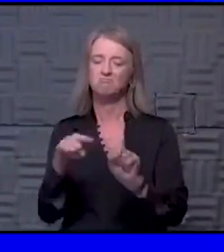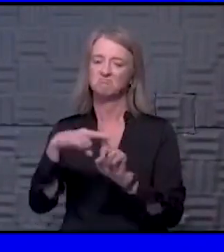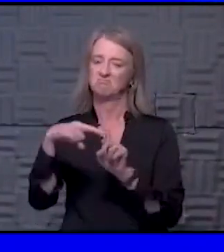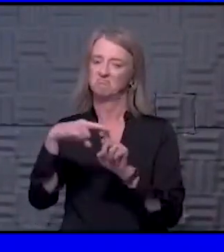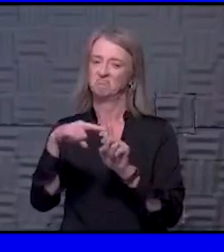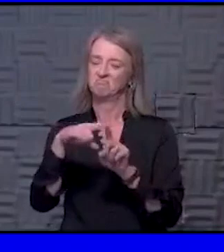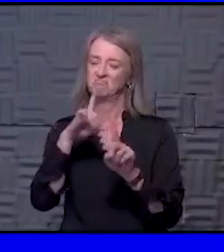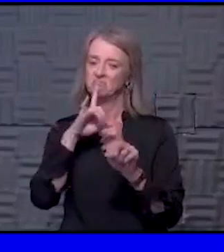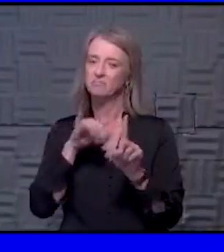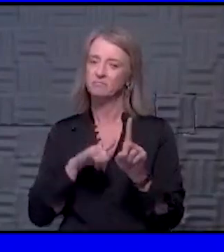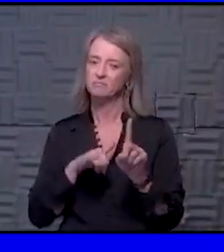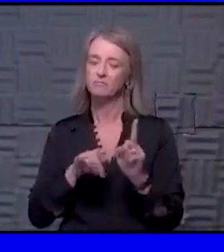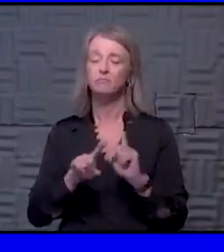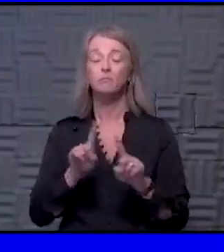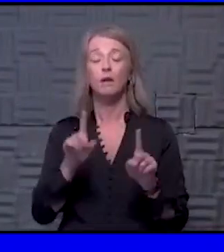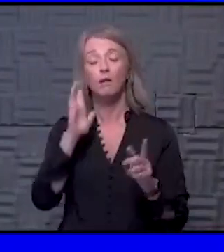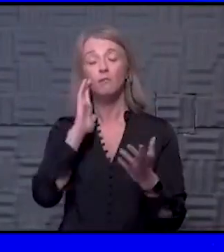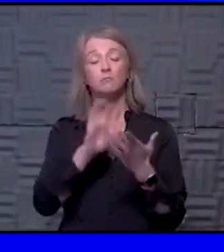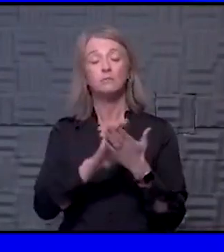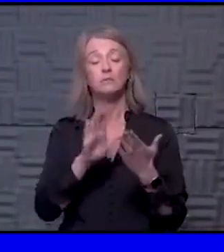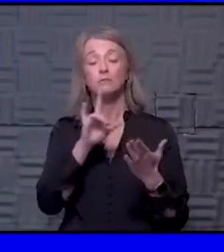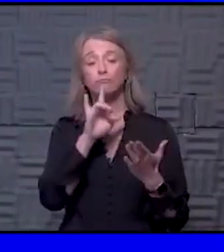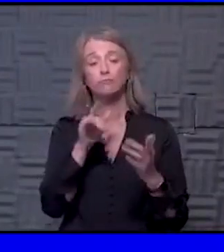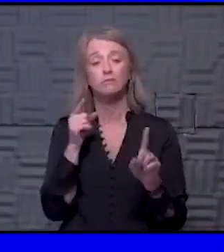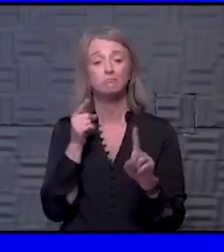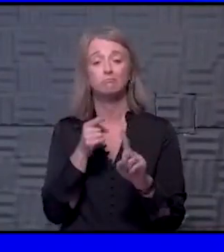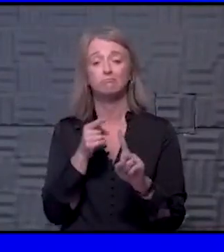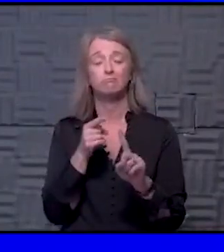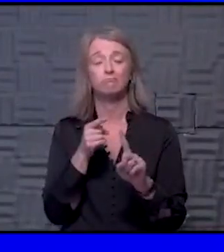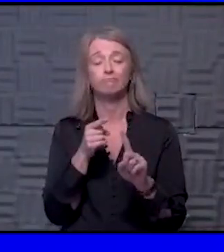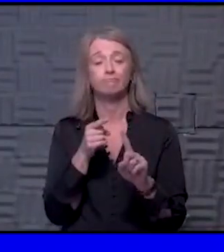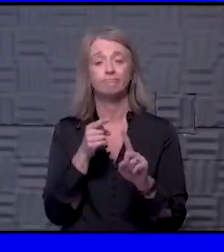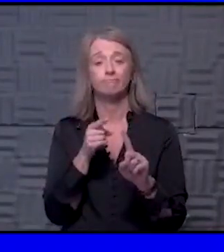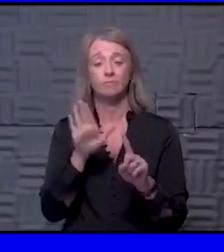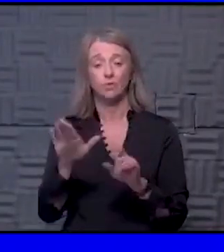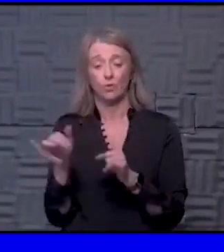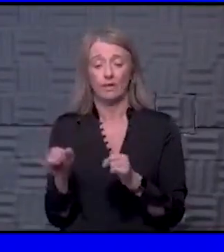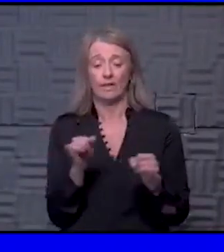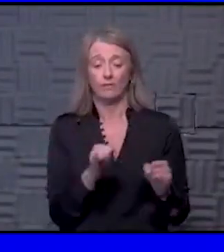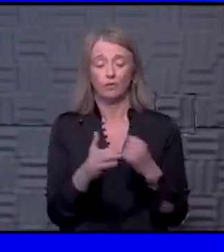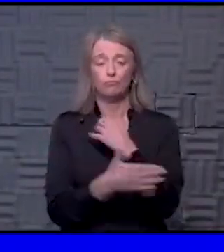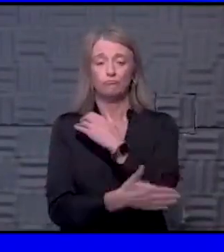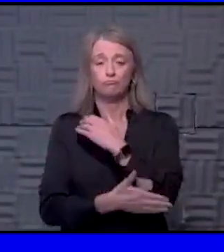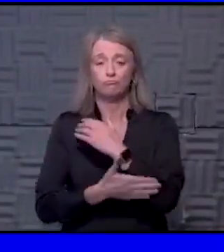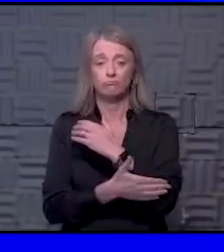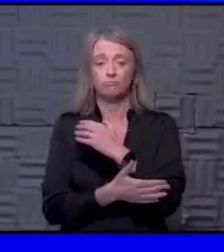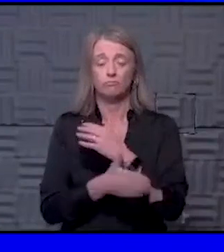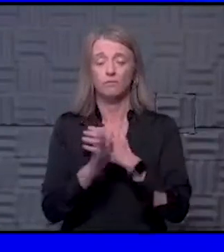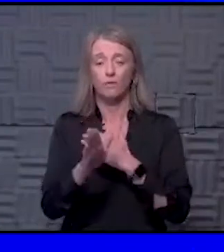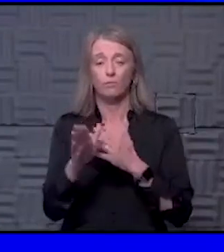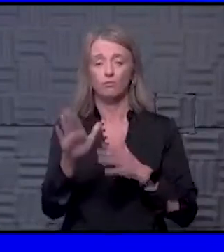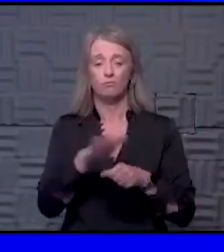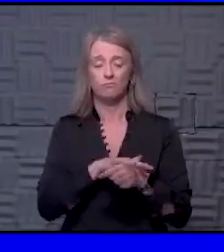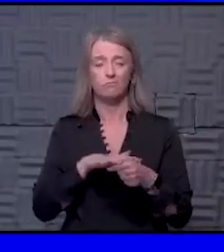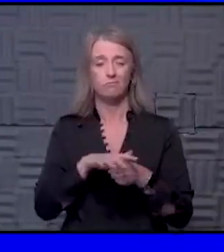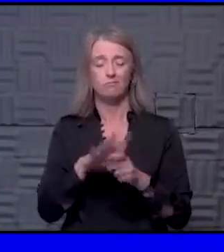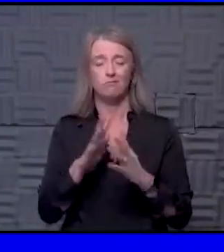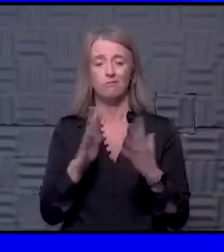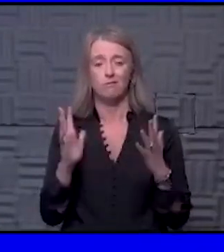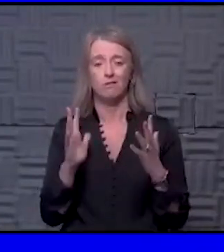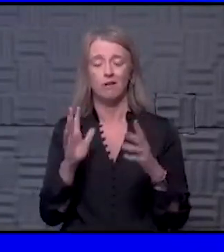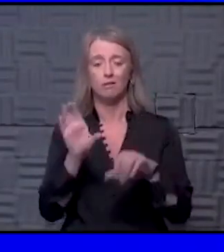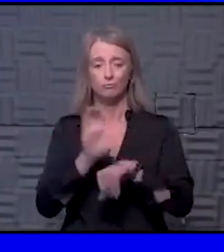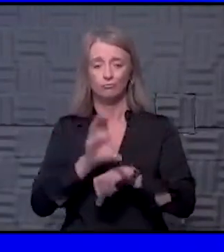well. I believe it goes down to, your individual county and the direction you get from your county, because I think a lot